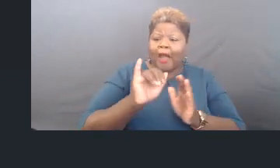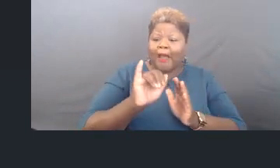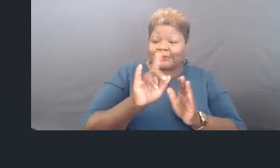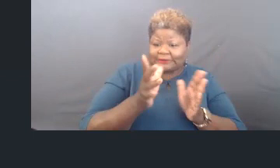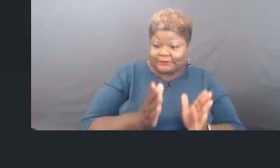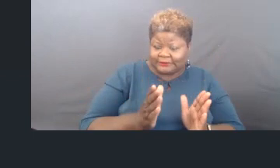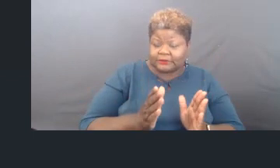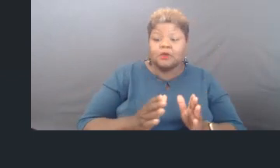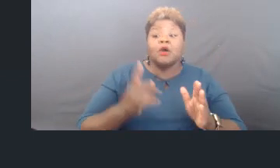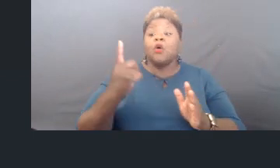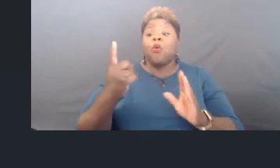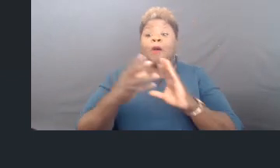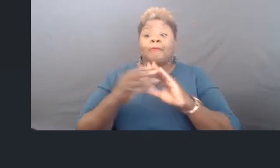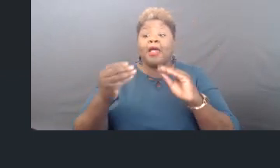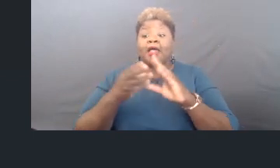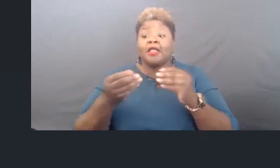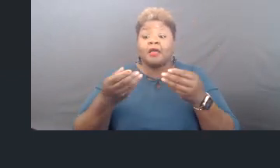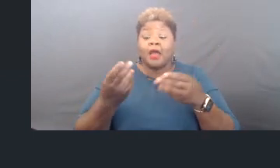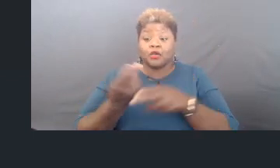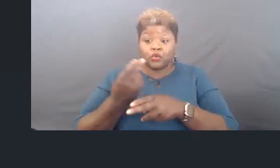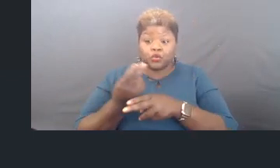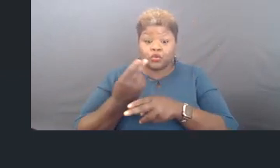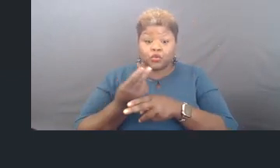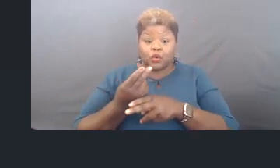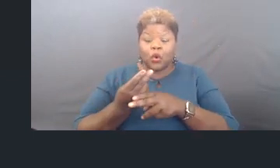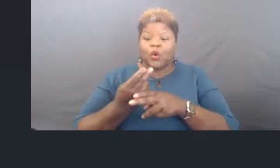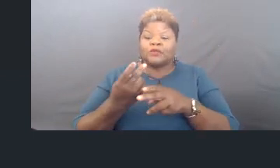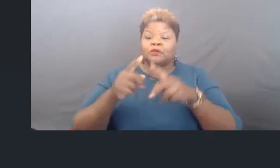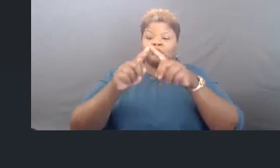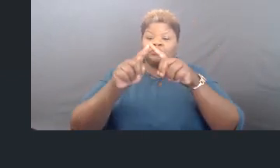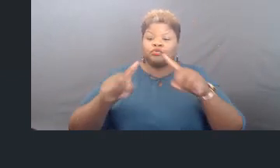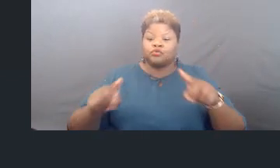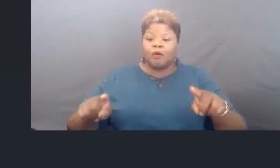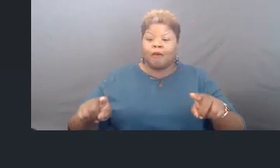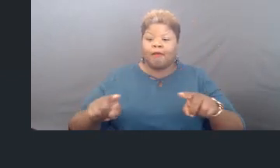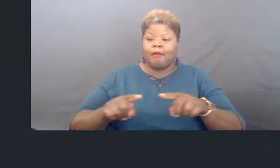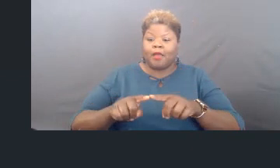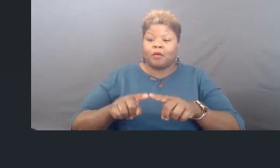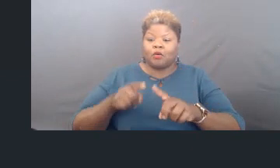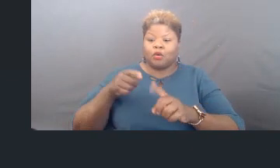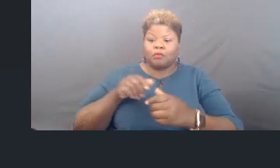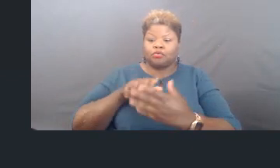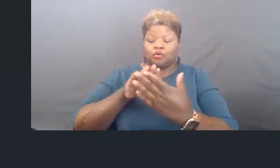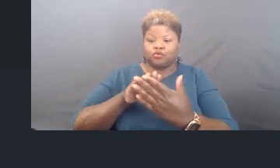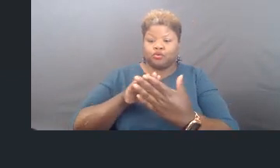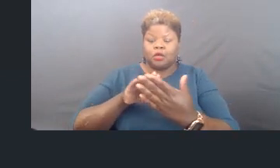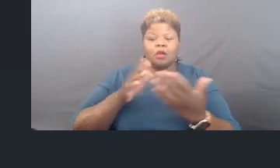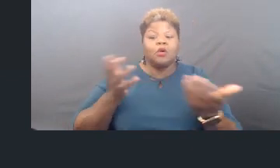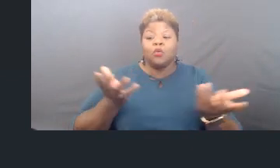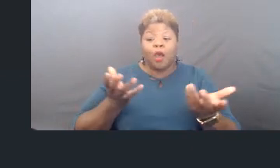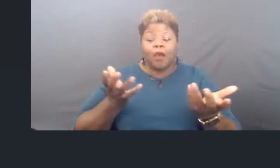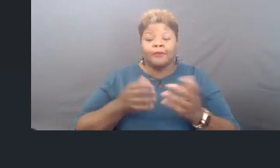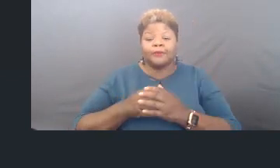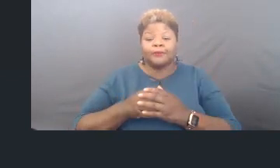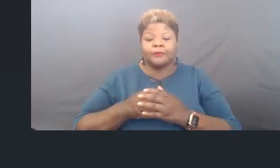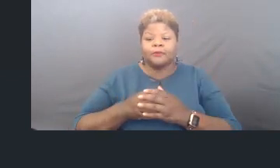to use for storytelling and advocacy is a triangle method, which is I try to address